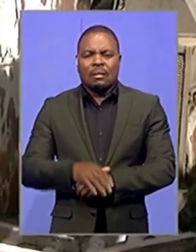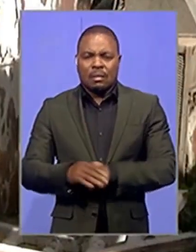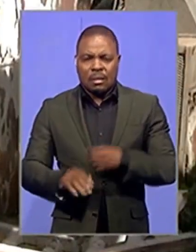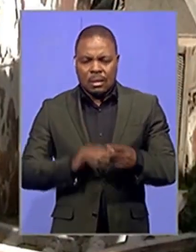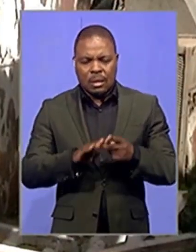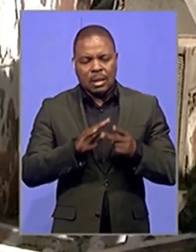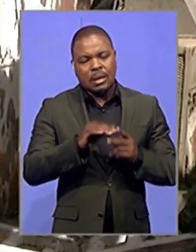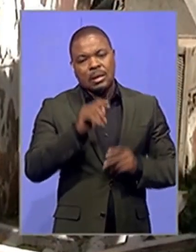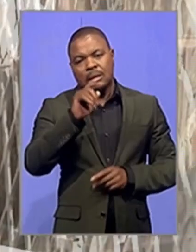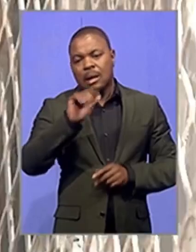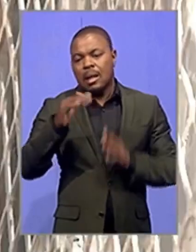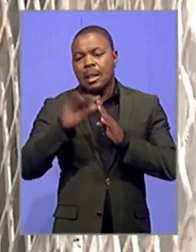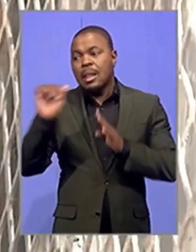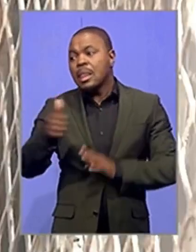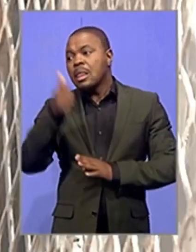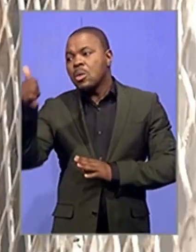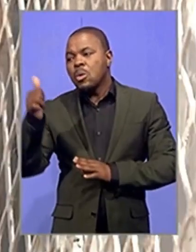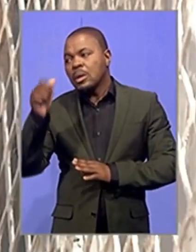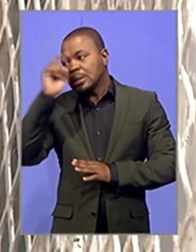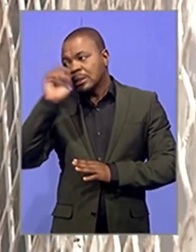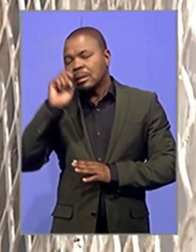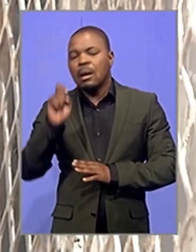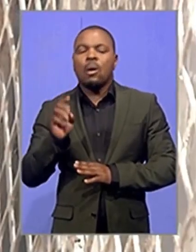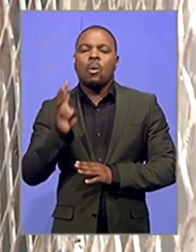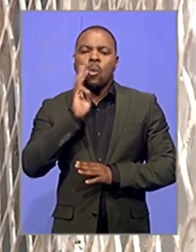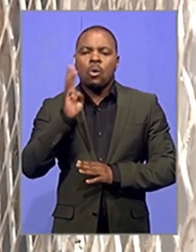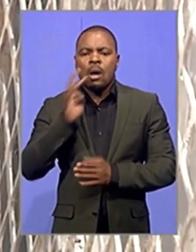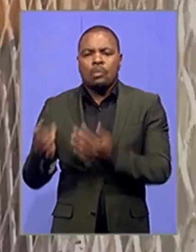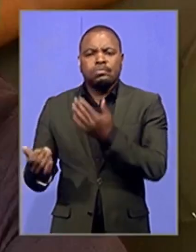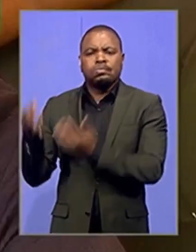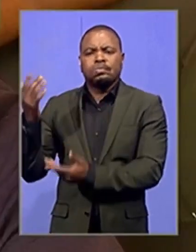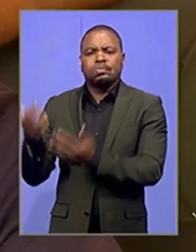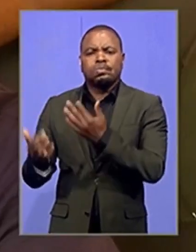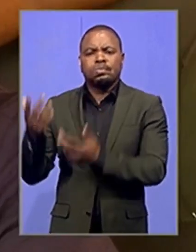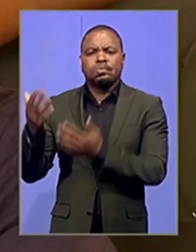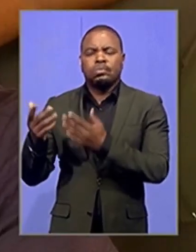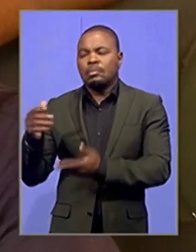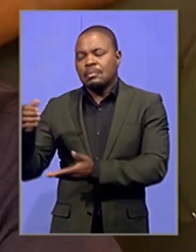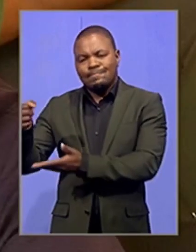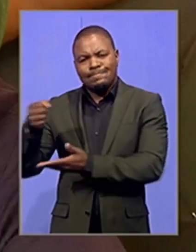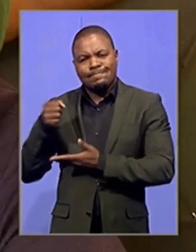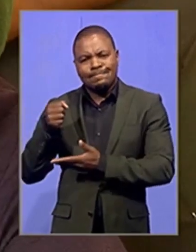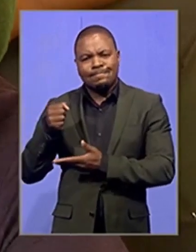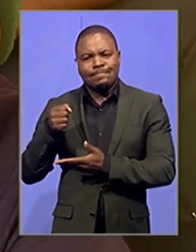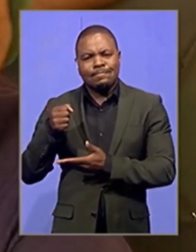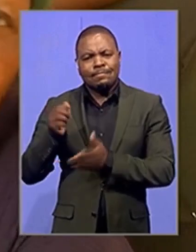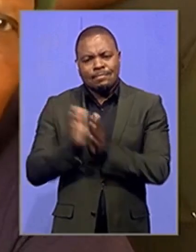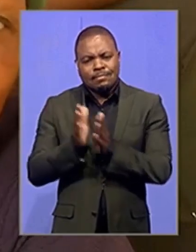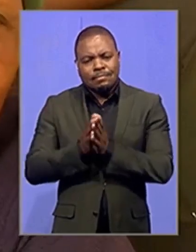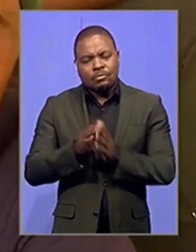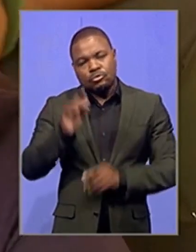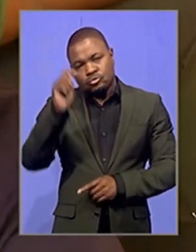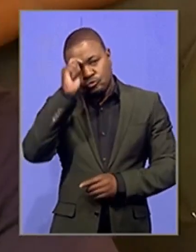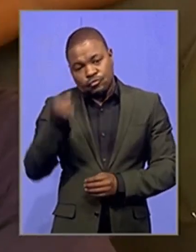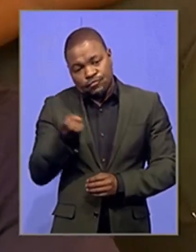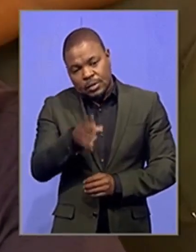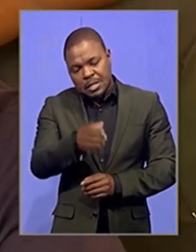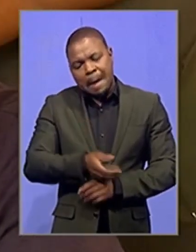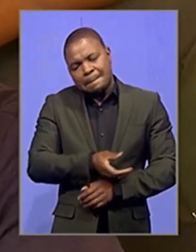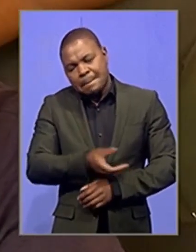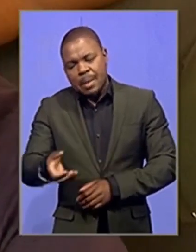Ausi wa ka nexo a ba lo beya metsi a belang a fihla re mora ha ya fihla di tshela ka